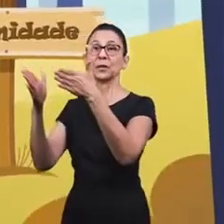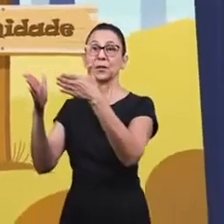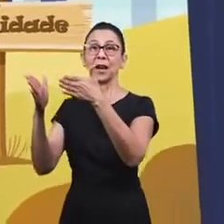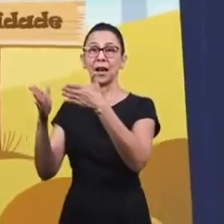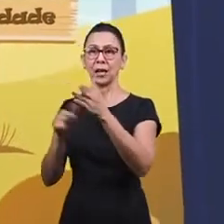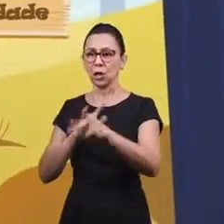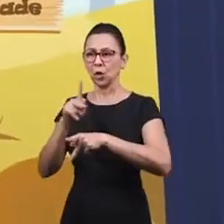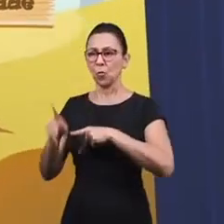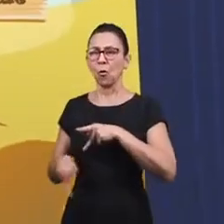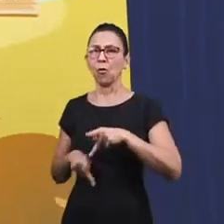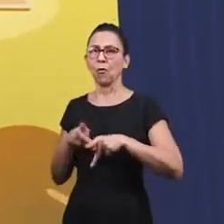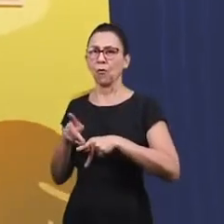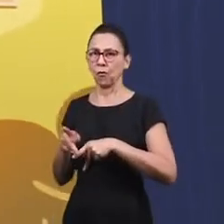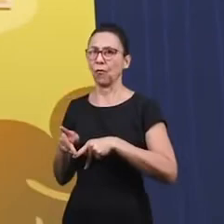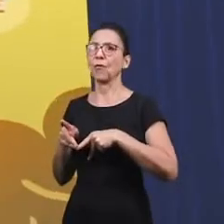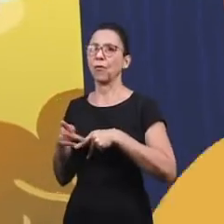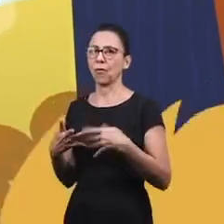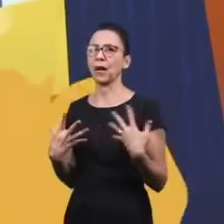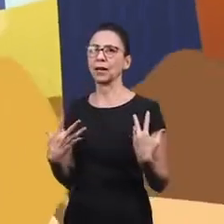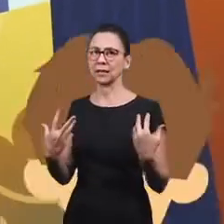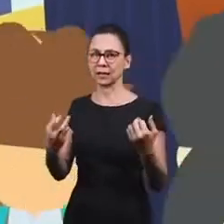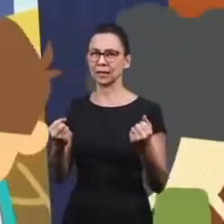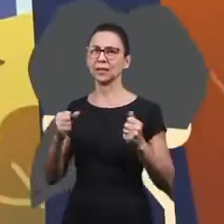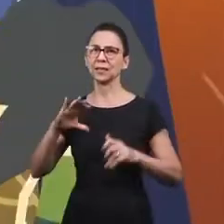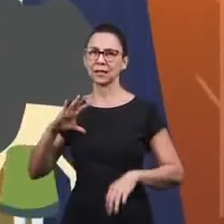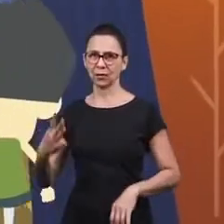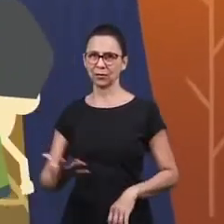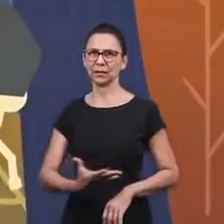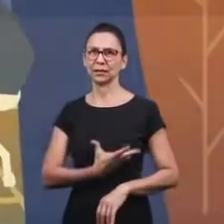These people follow and reach salvation.